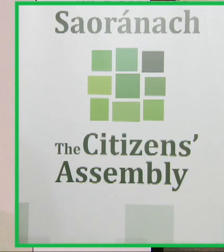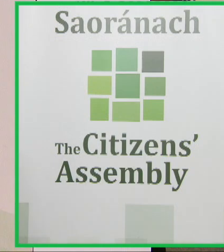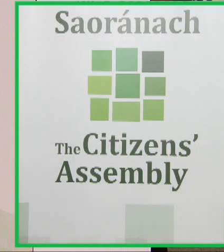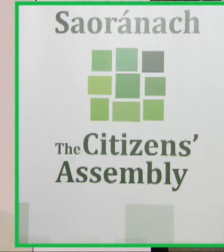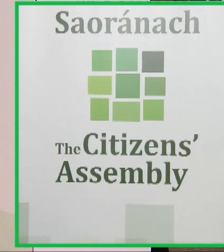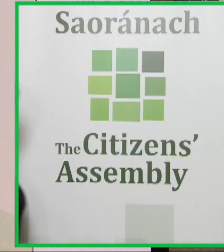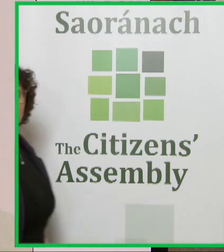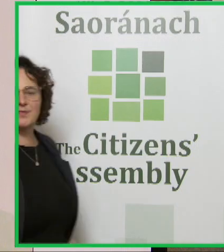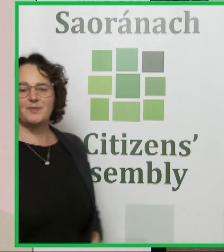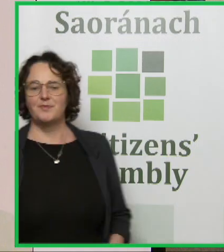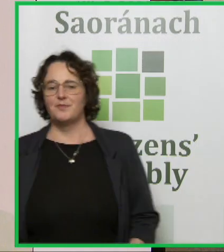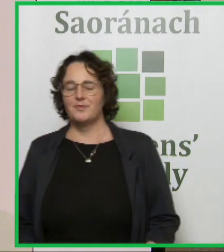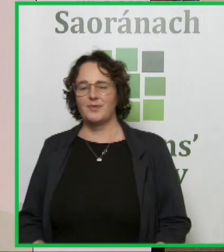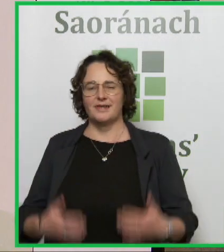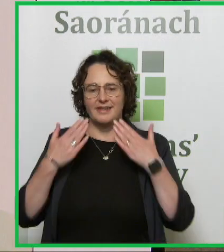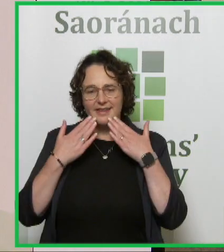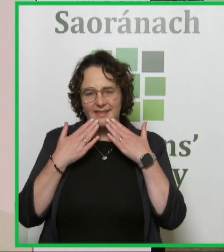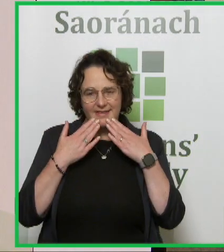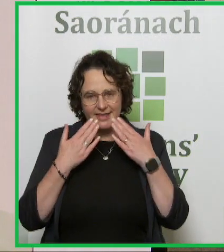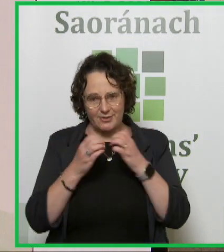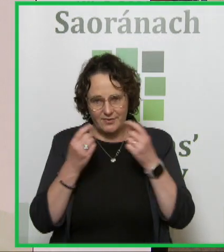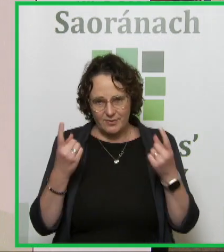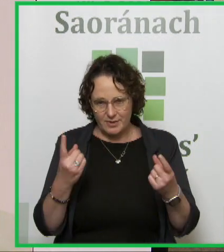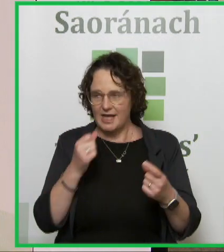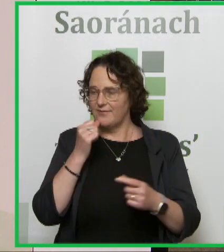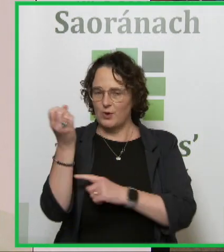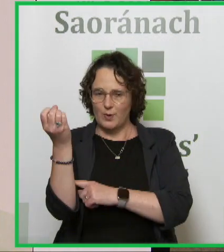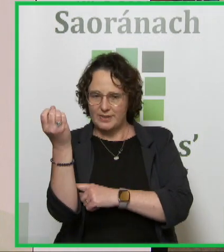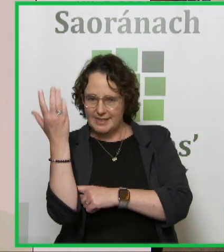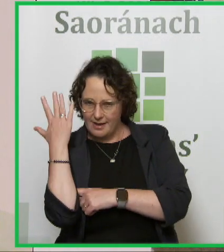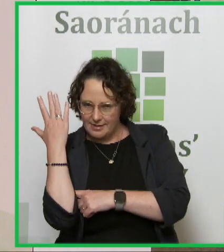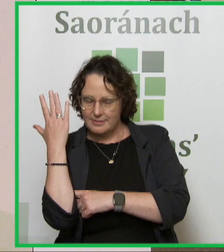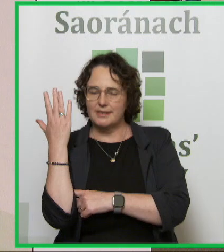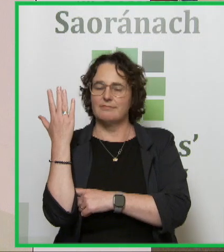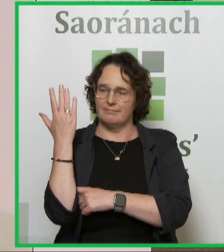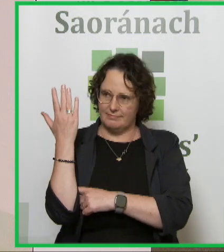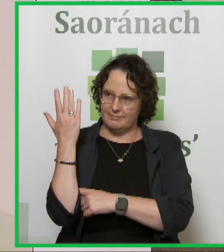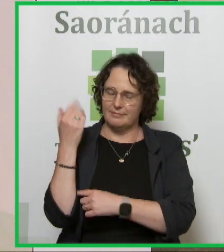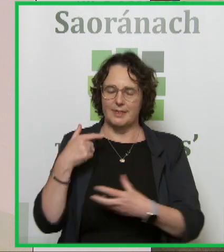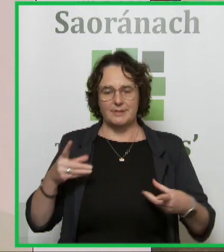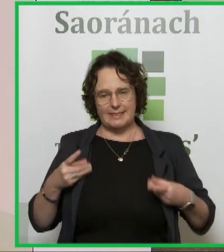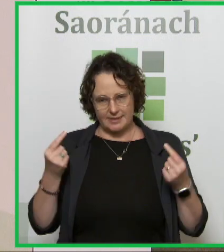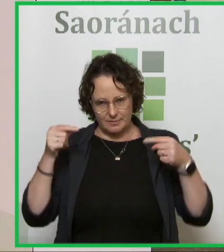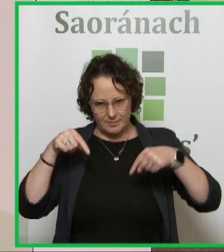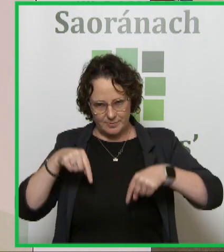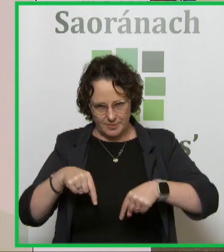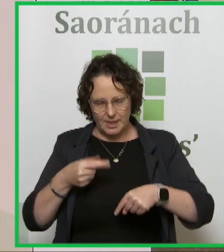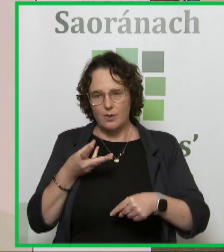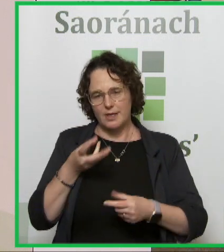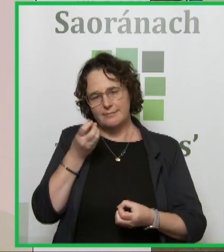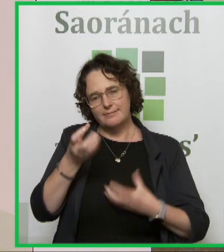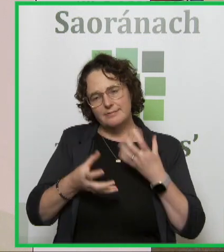morning, everybody. And look, I'm delighted to be here. I don't have slides, so I'll just give you a few what I would see as